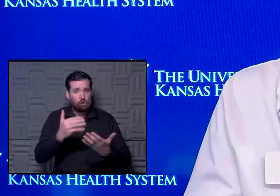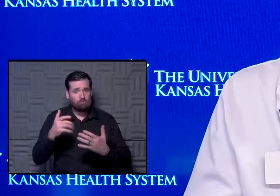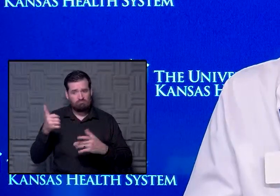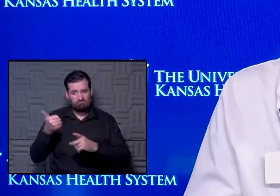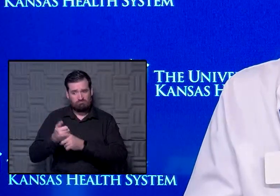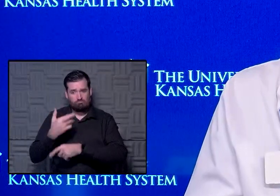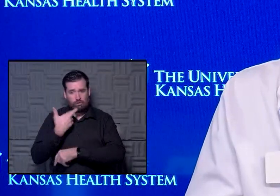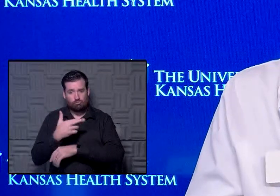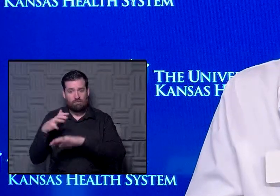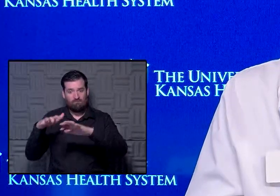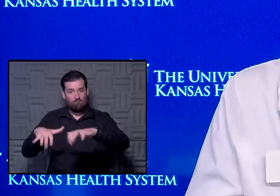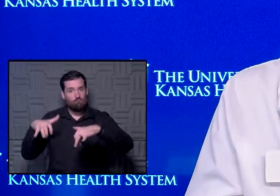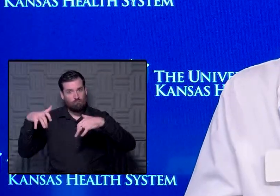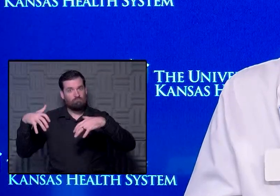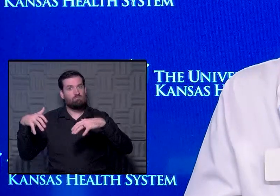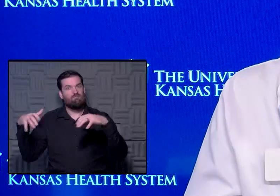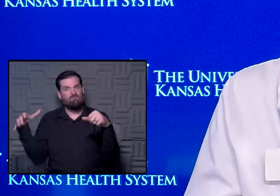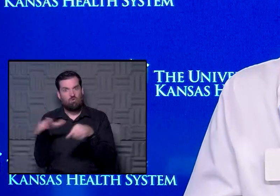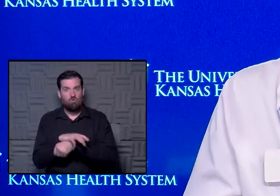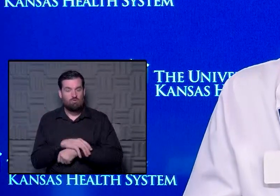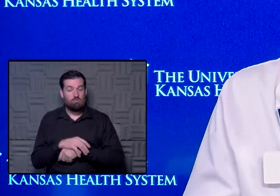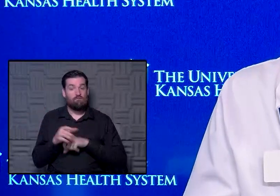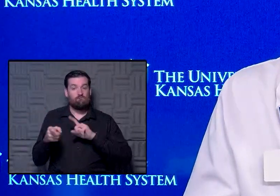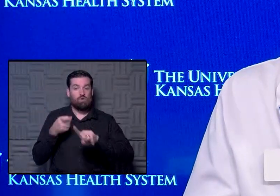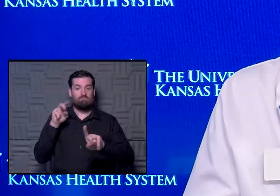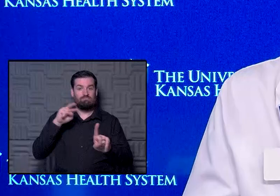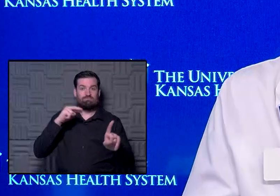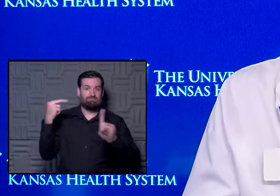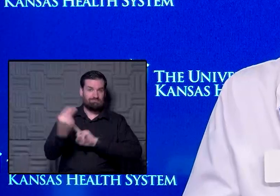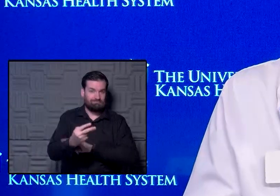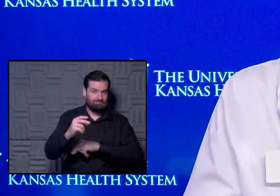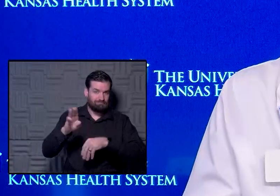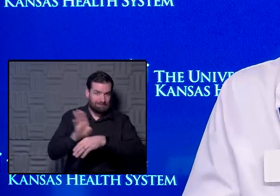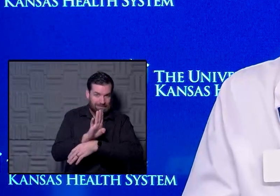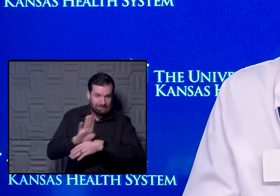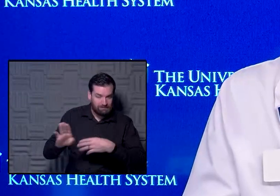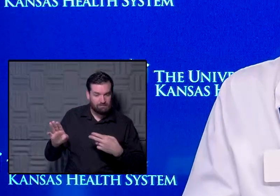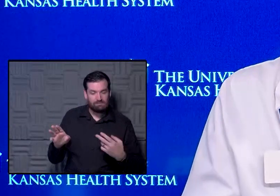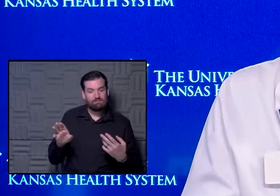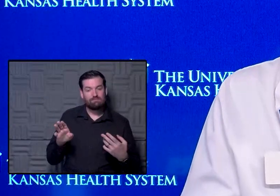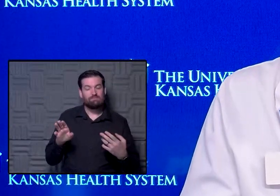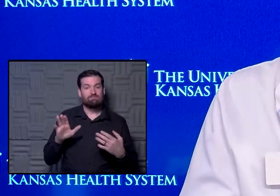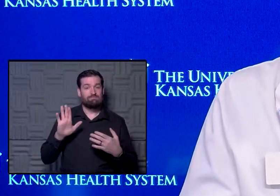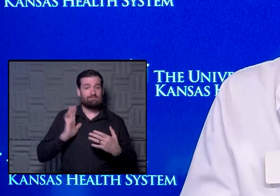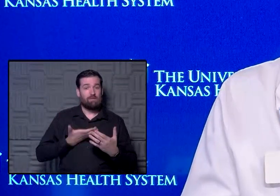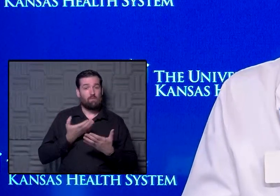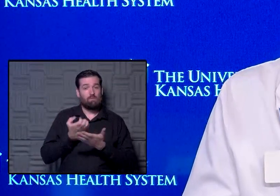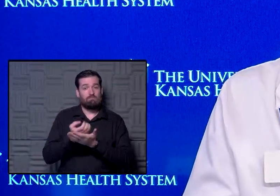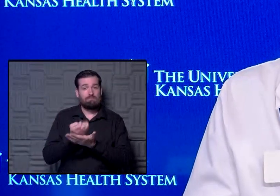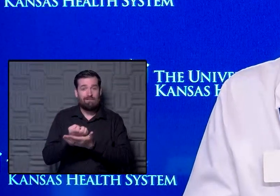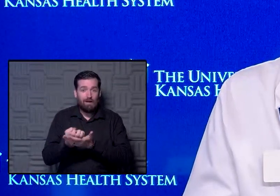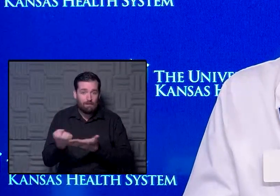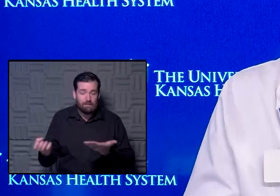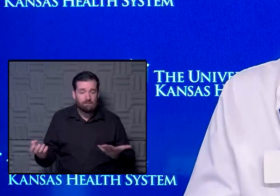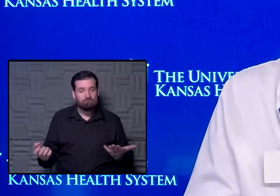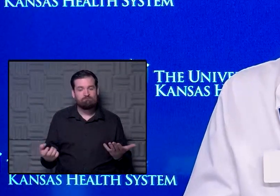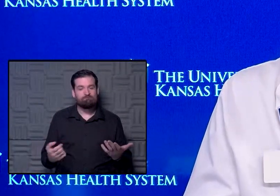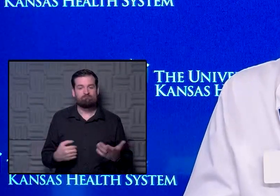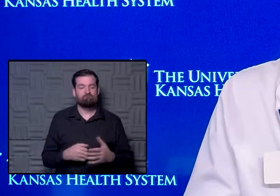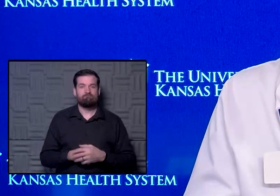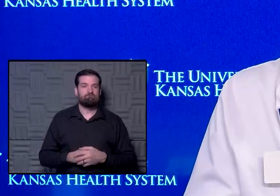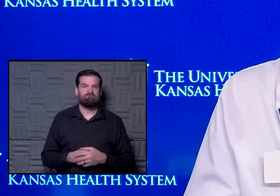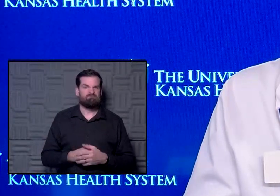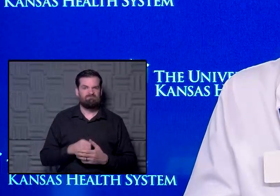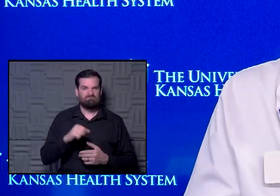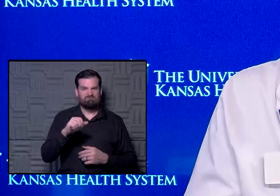full from the perspective of those employees that work there and our economy, there was not